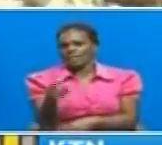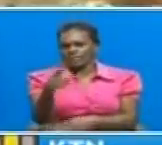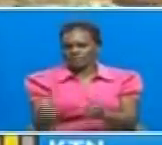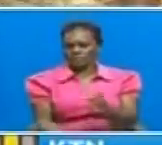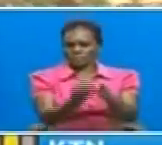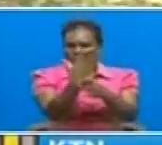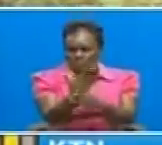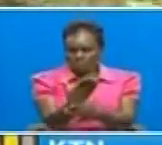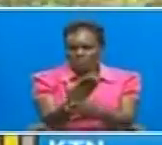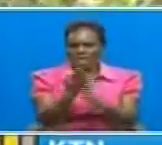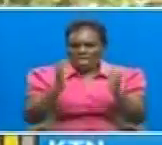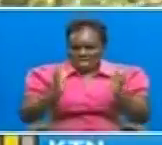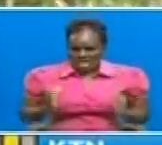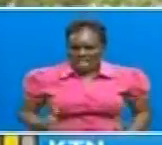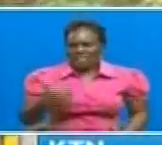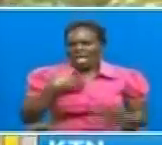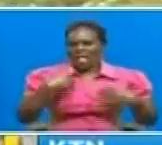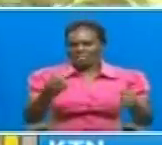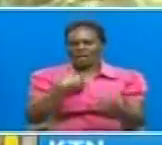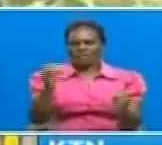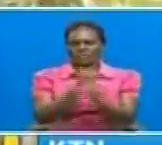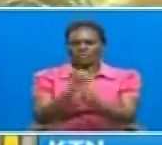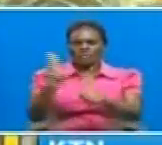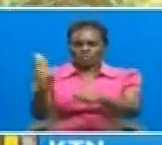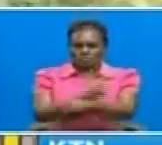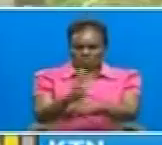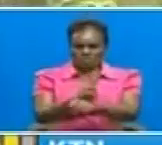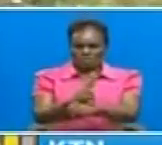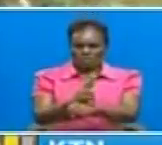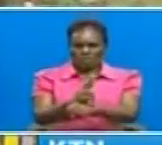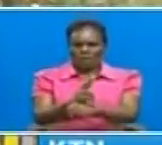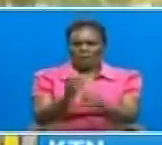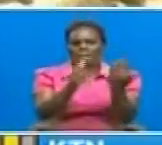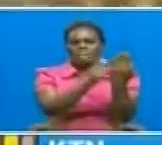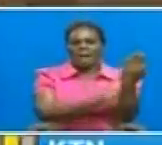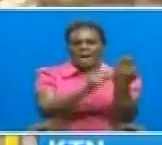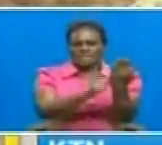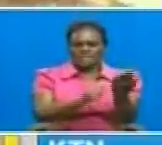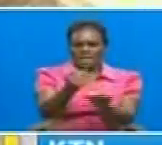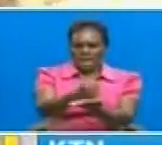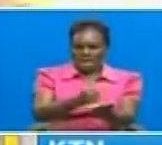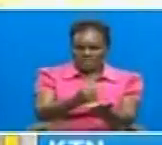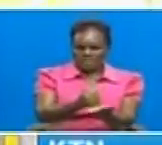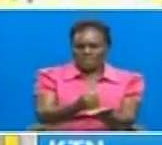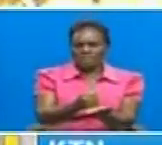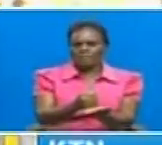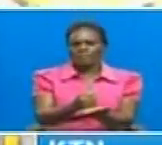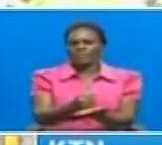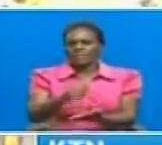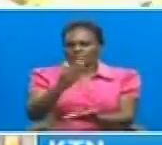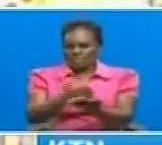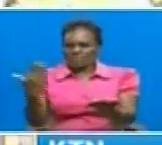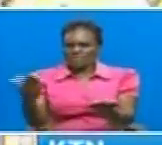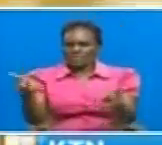produced unhygienically and deceitfully, using additives like battery acid, formalin and methanol,